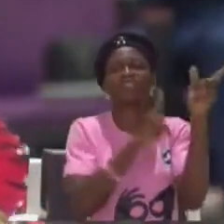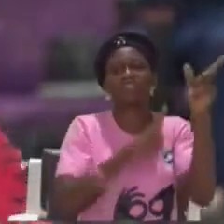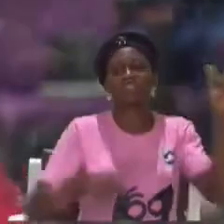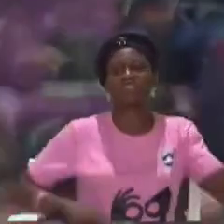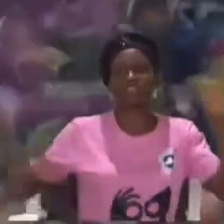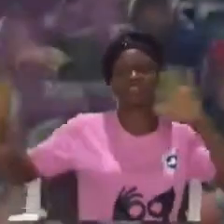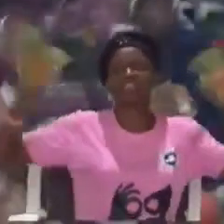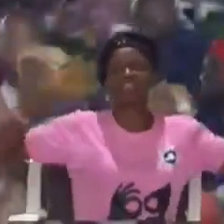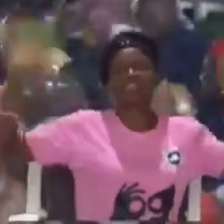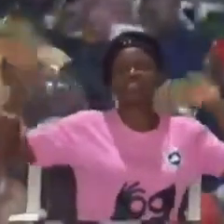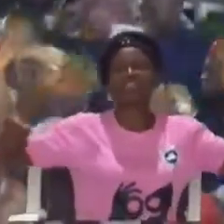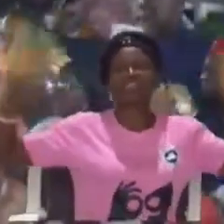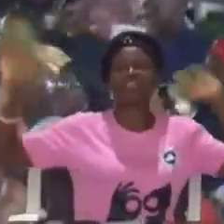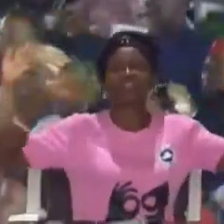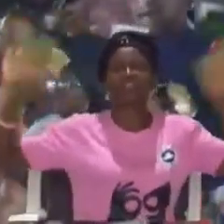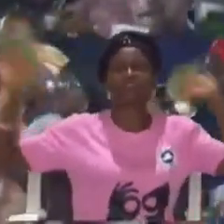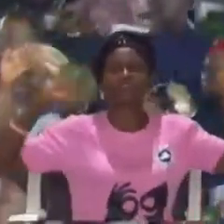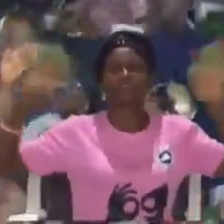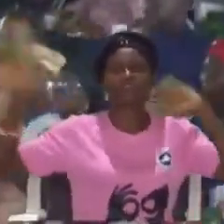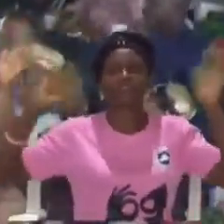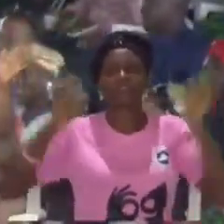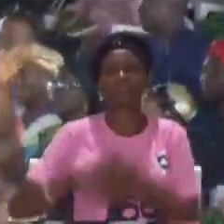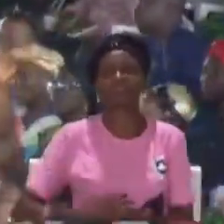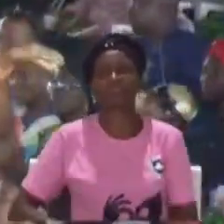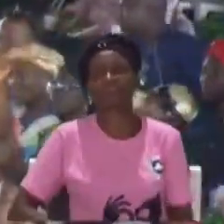Praise the Lord.